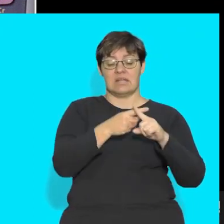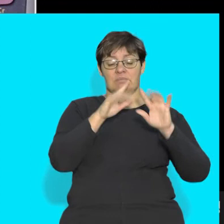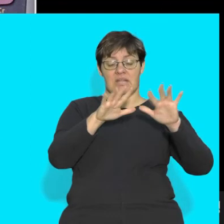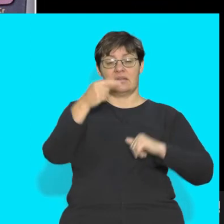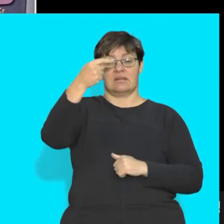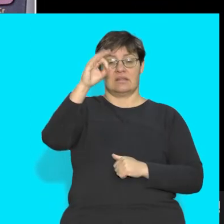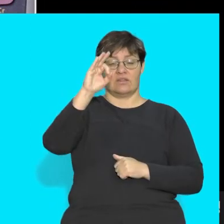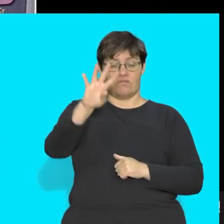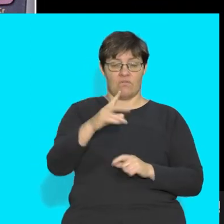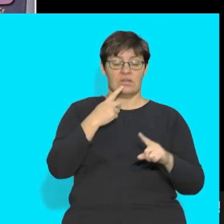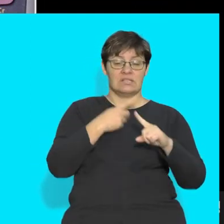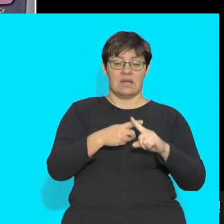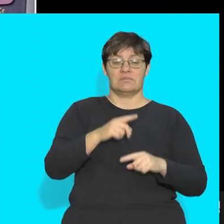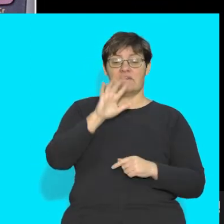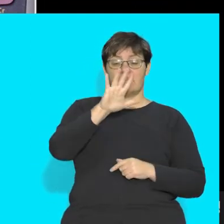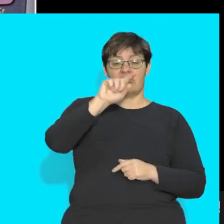minus 34 times